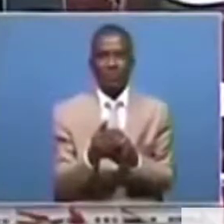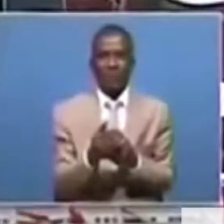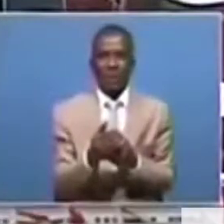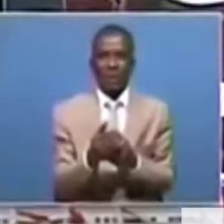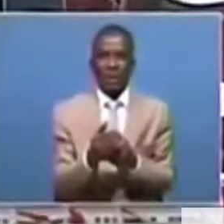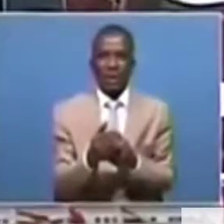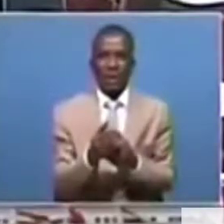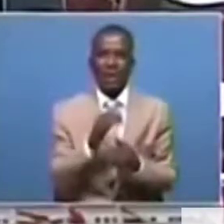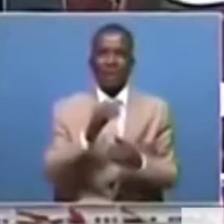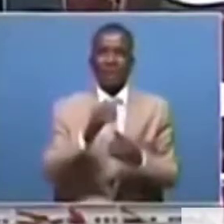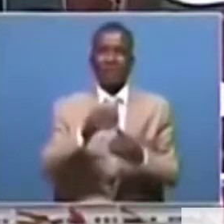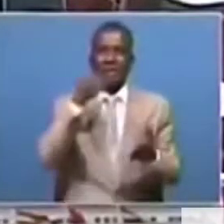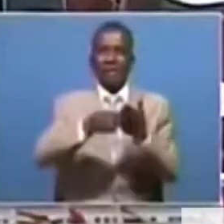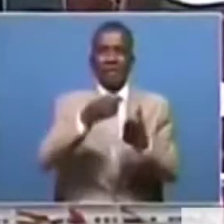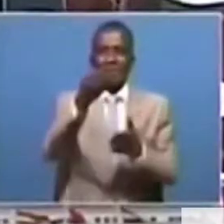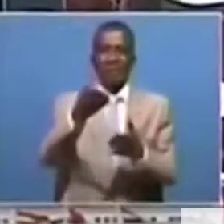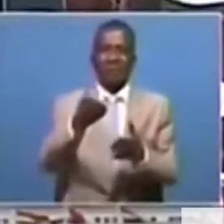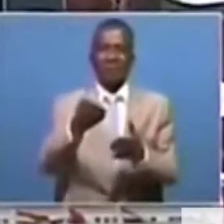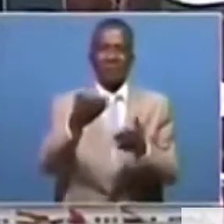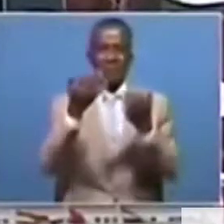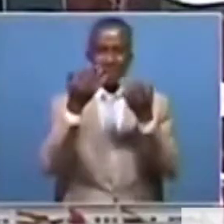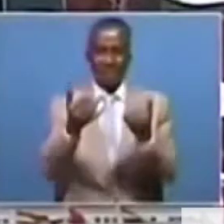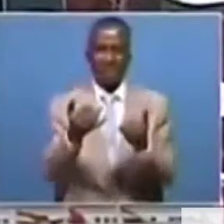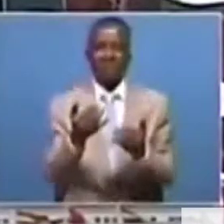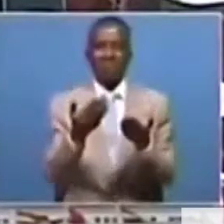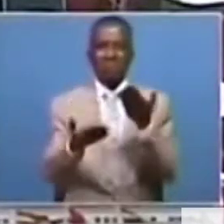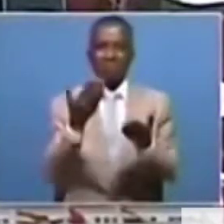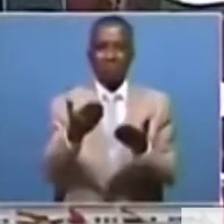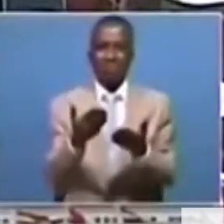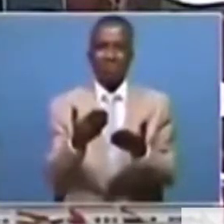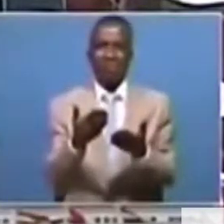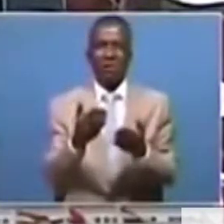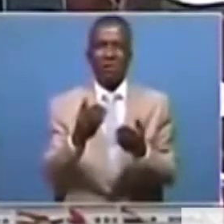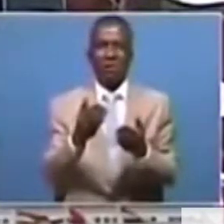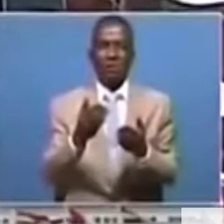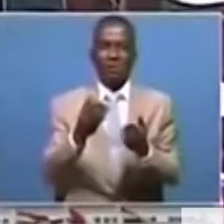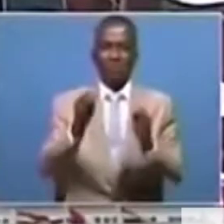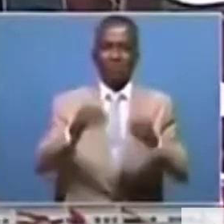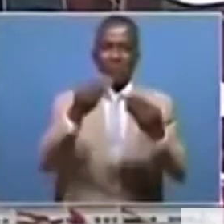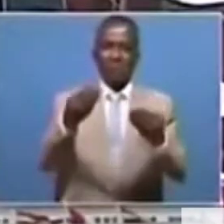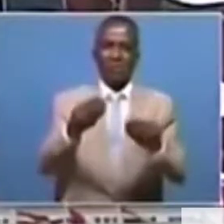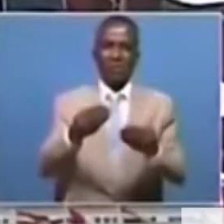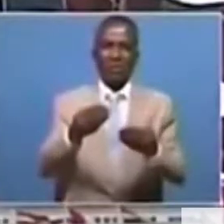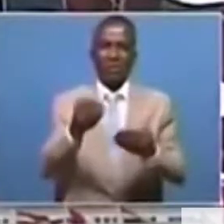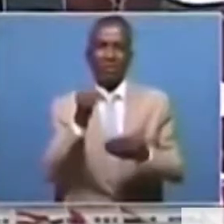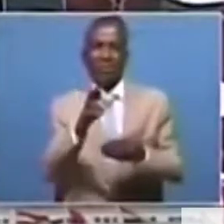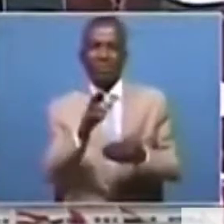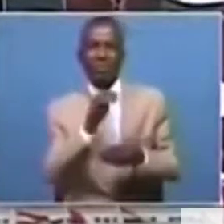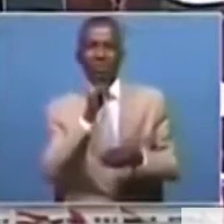application is not granted on compassionate grounds, neither is it meant to give the sloven,